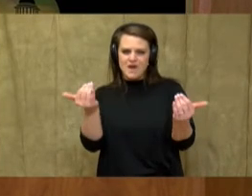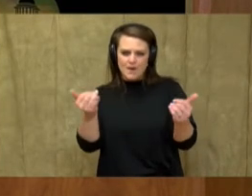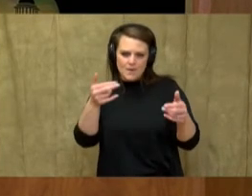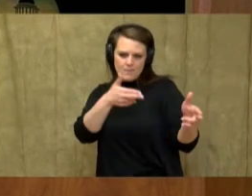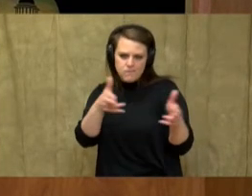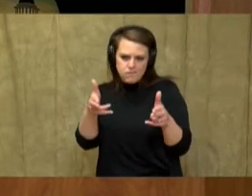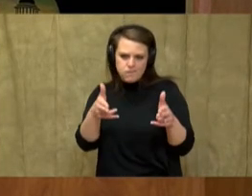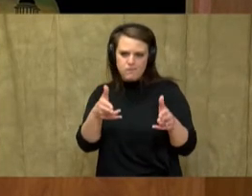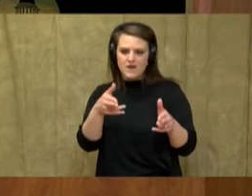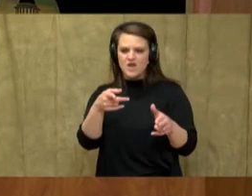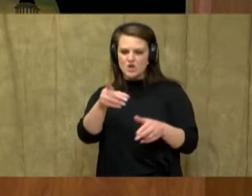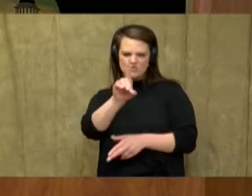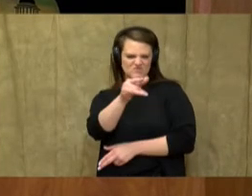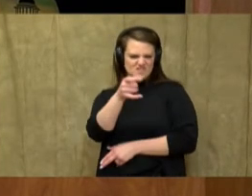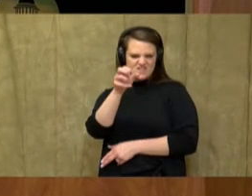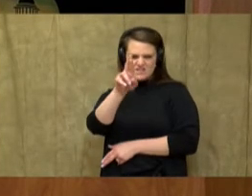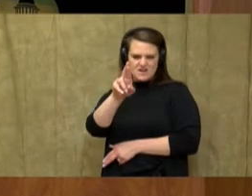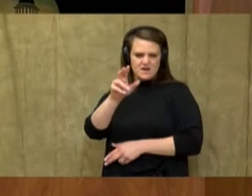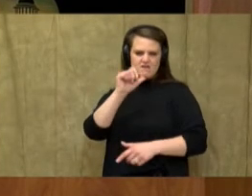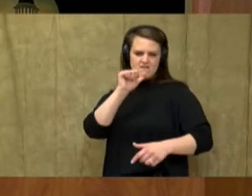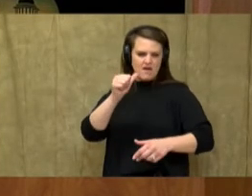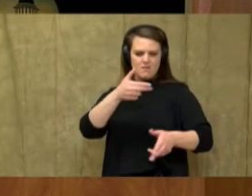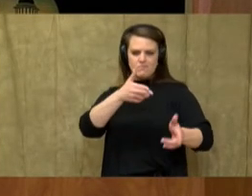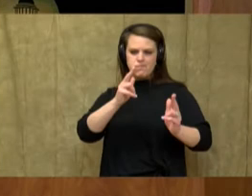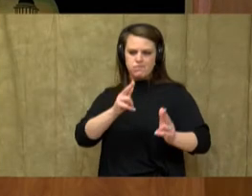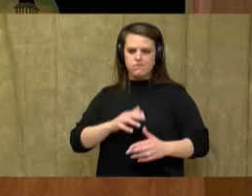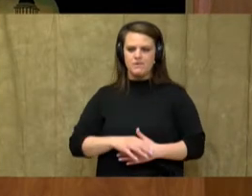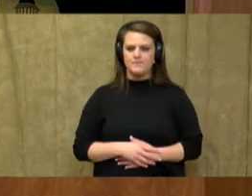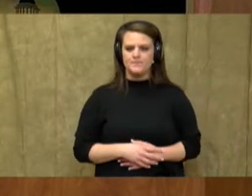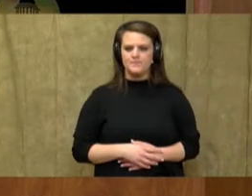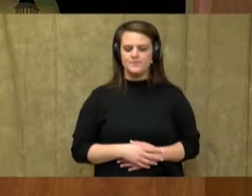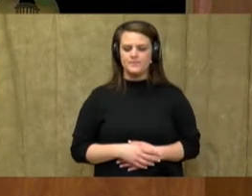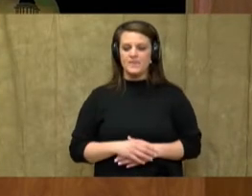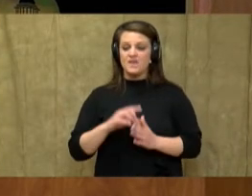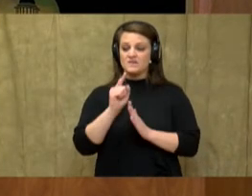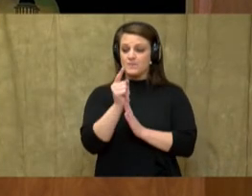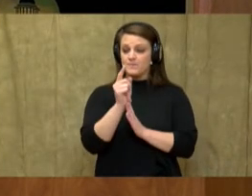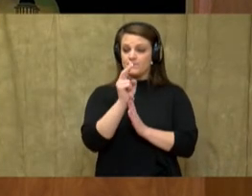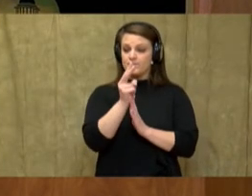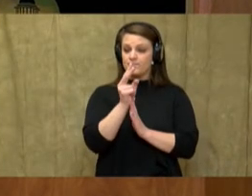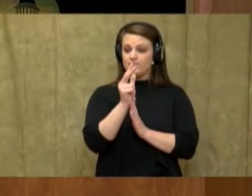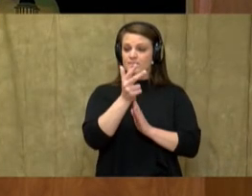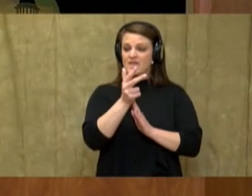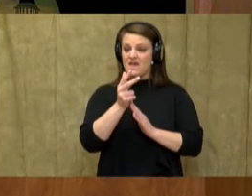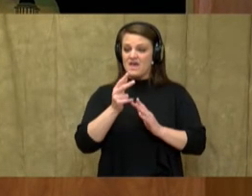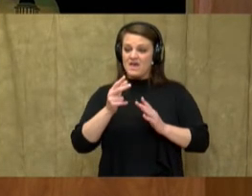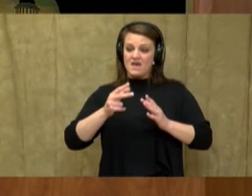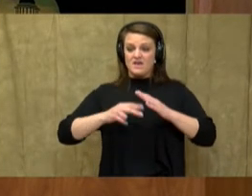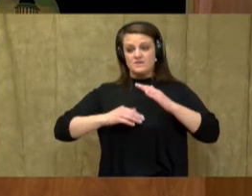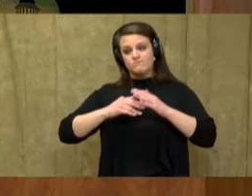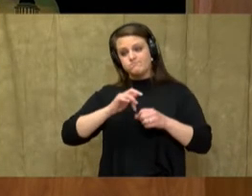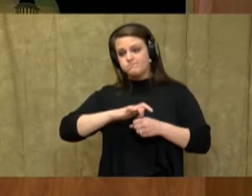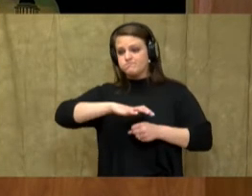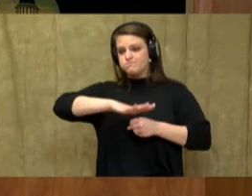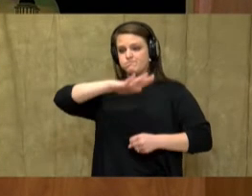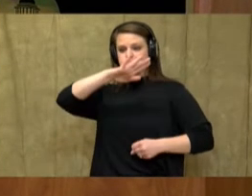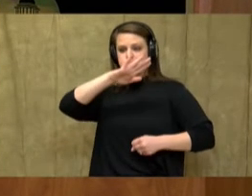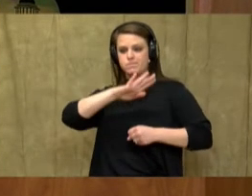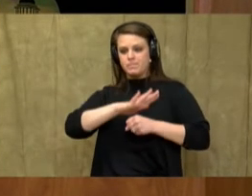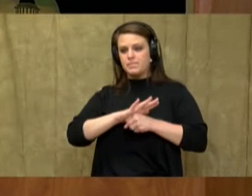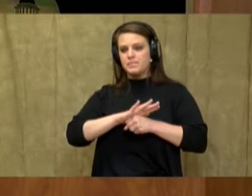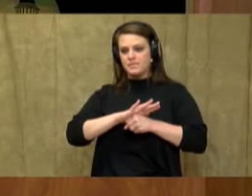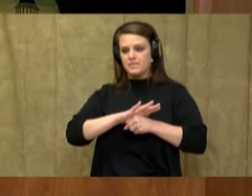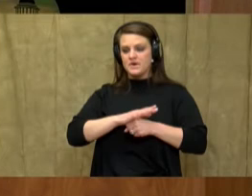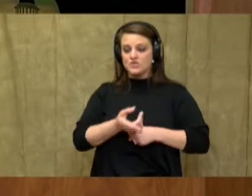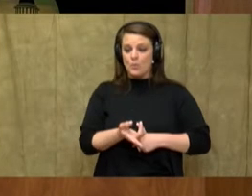dare not fire. In the next few minutes, the violence reached its peak. One of the